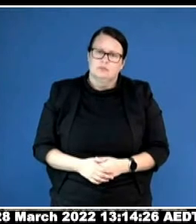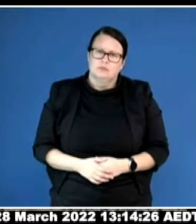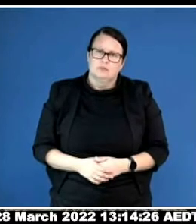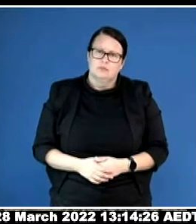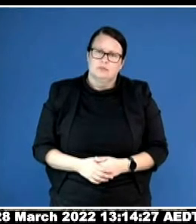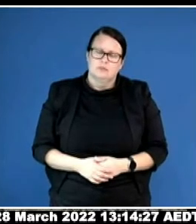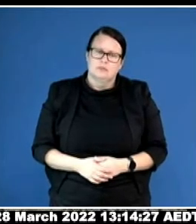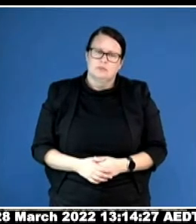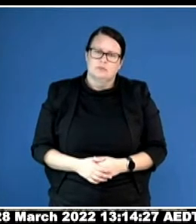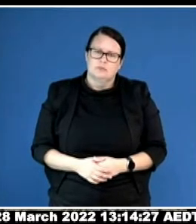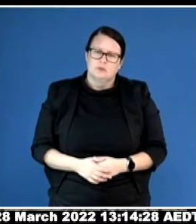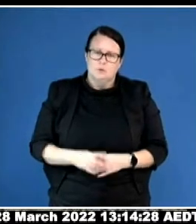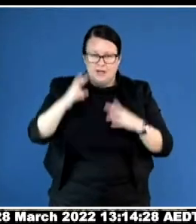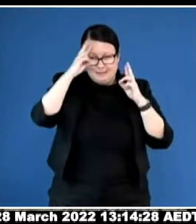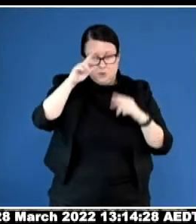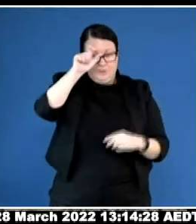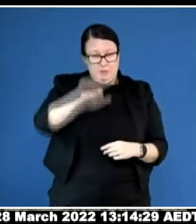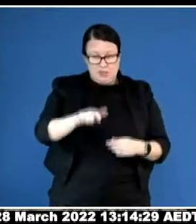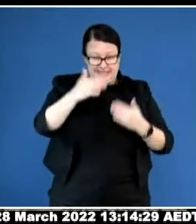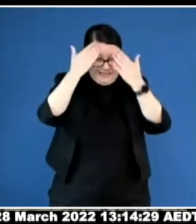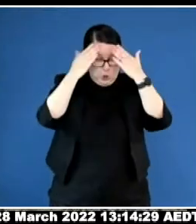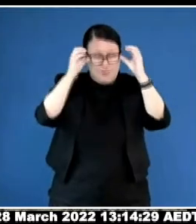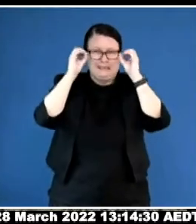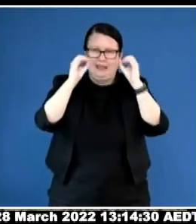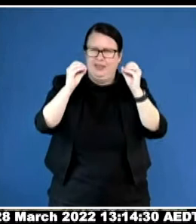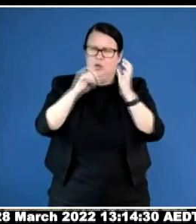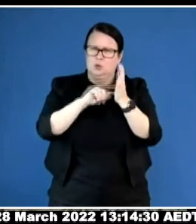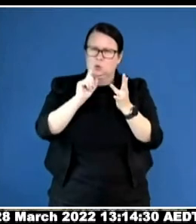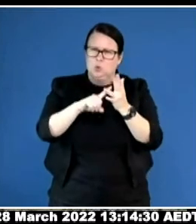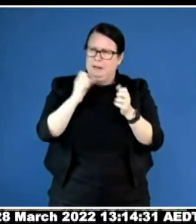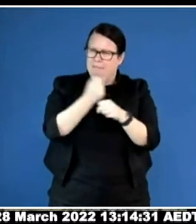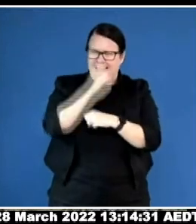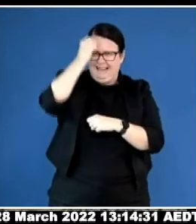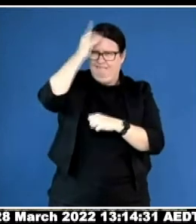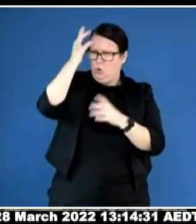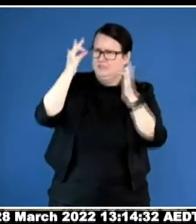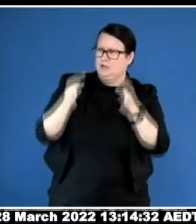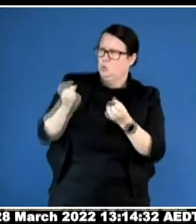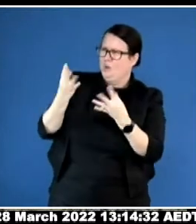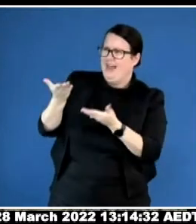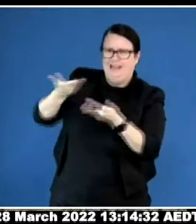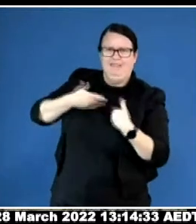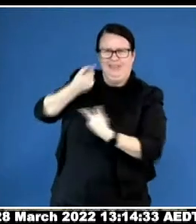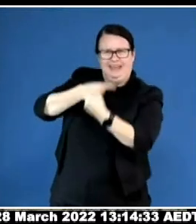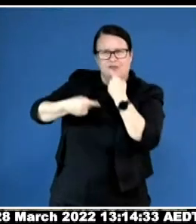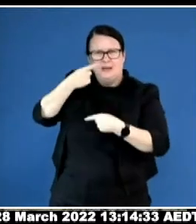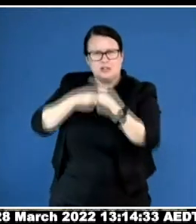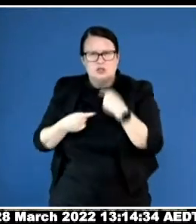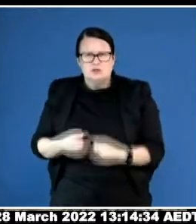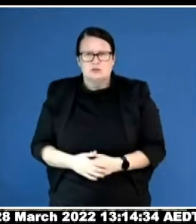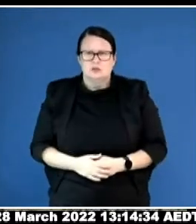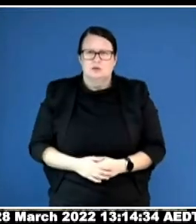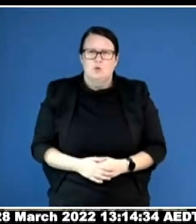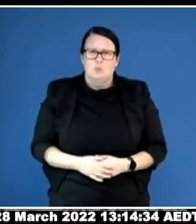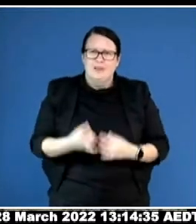without any knowledge to all of a sudden make an empowered, informed decision from a completely and utterly disempowered